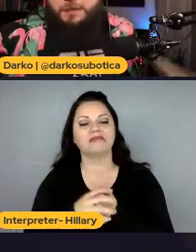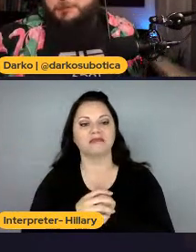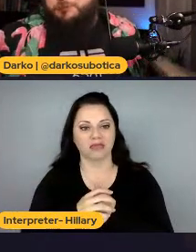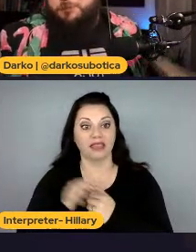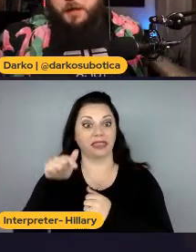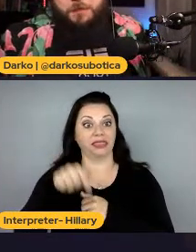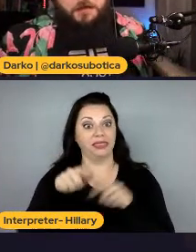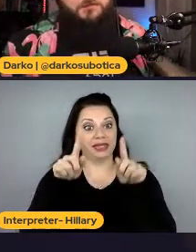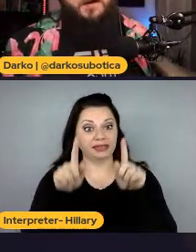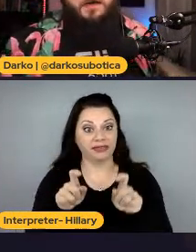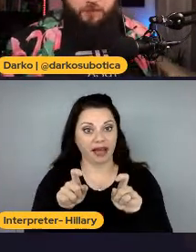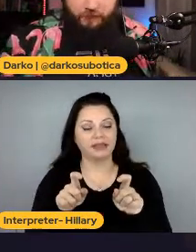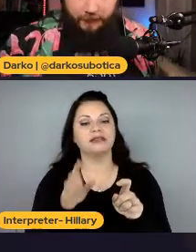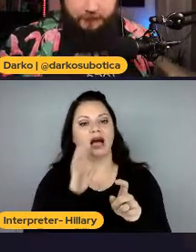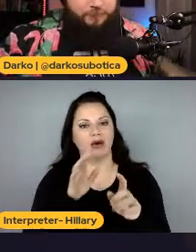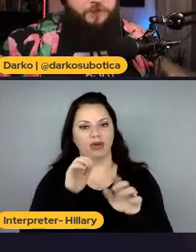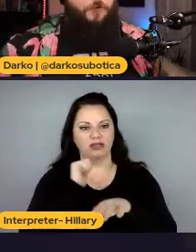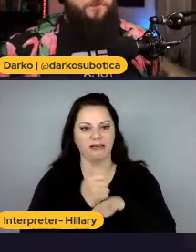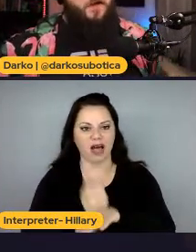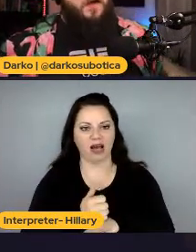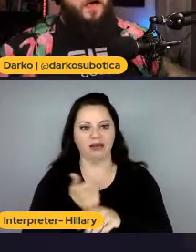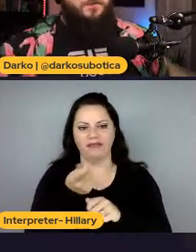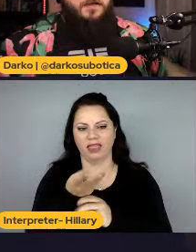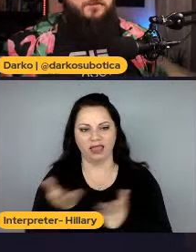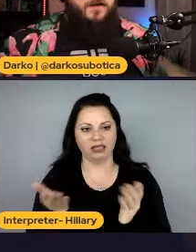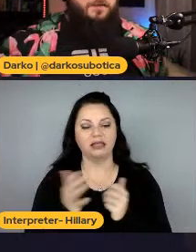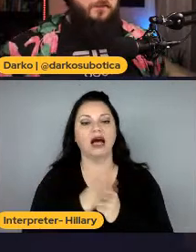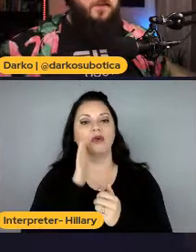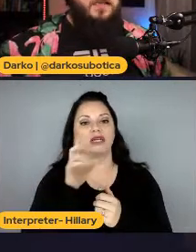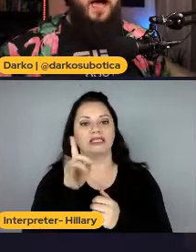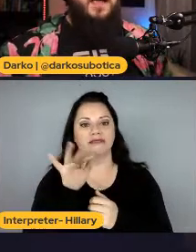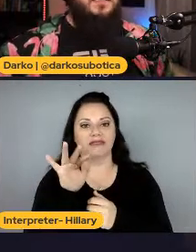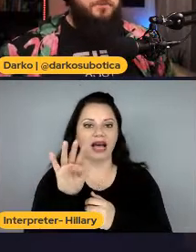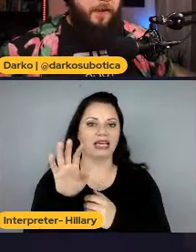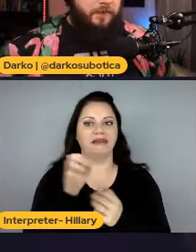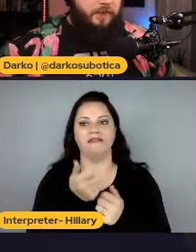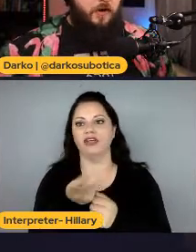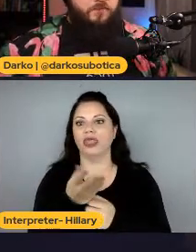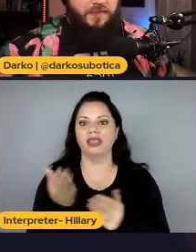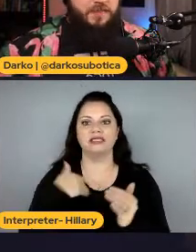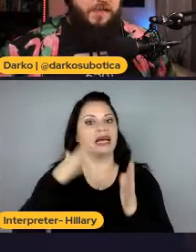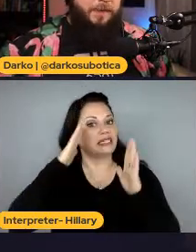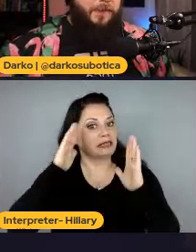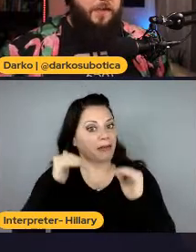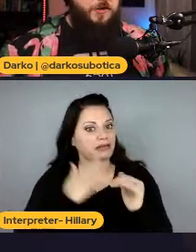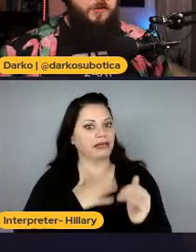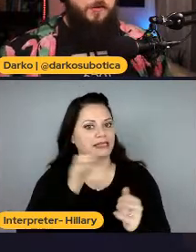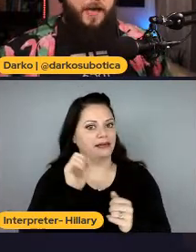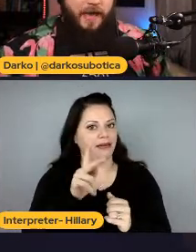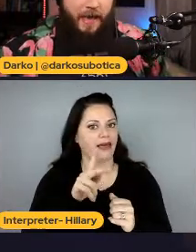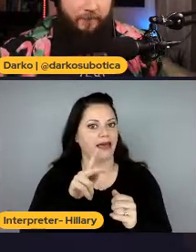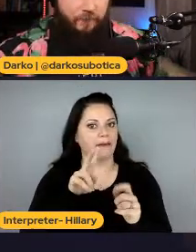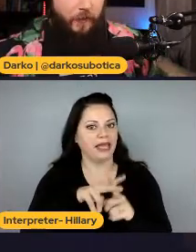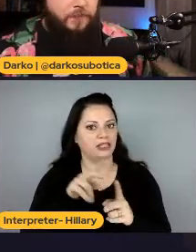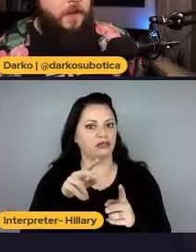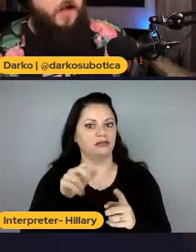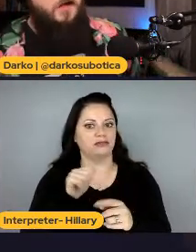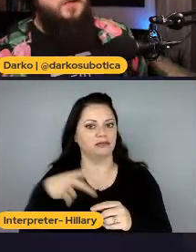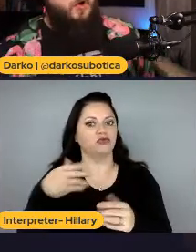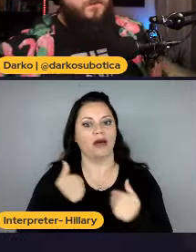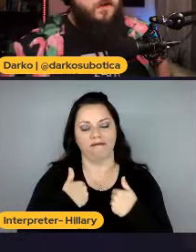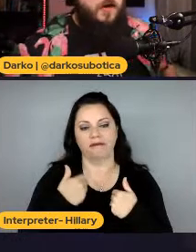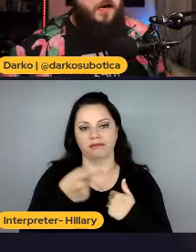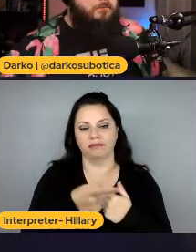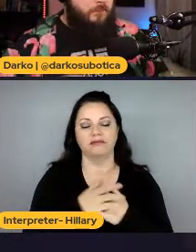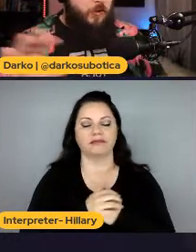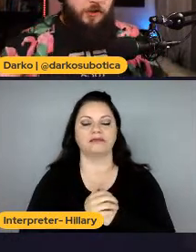test, I'm going to define a couple of things. So I'm going to define a couple of things I expect of my CDK application to have, right?